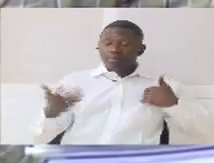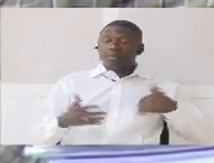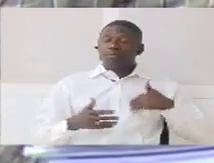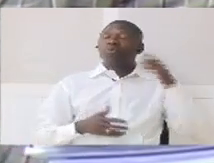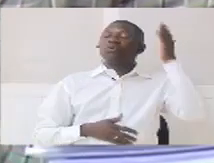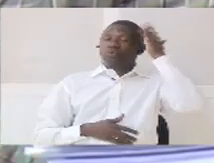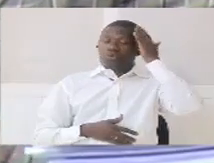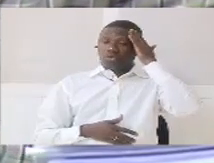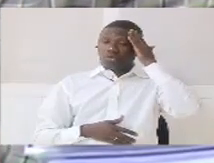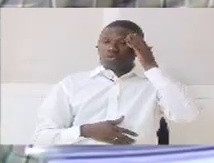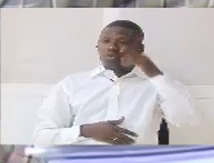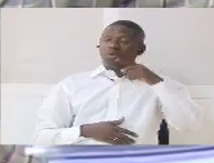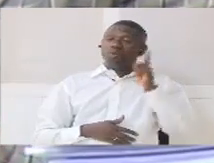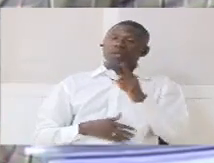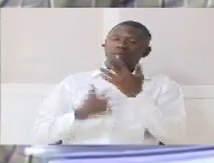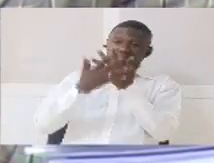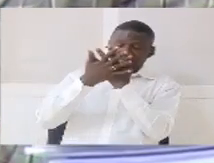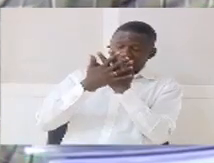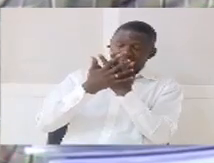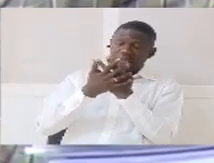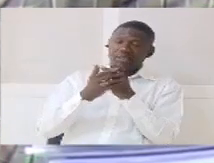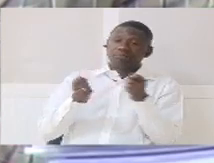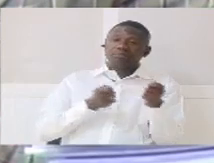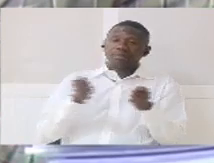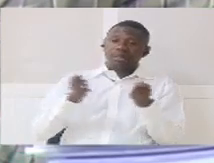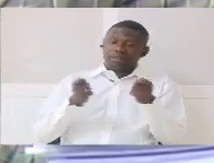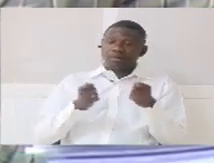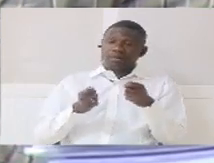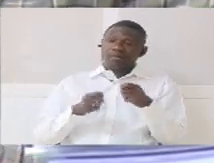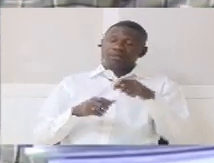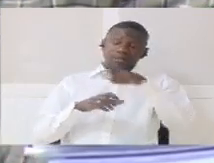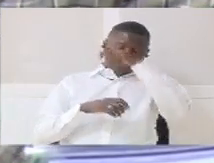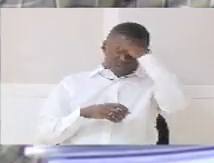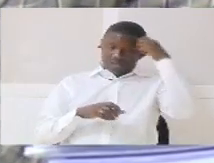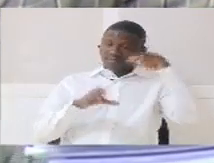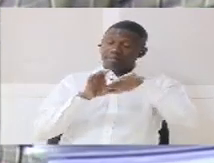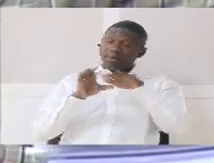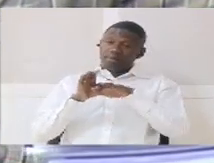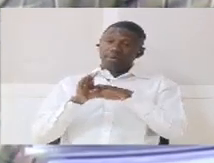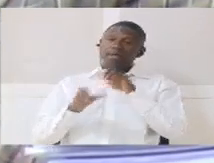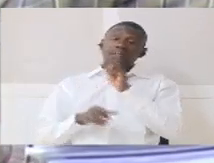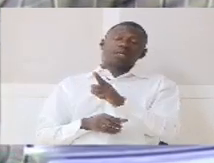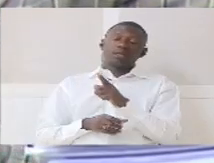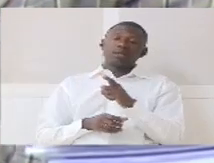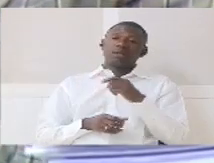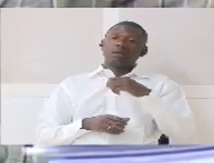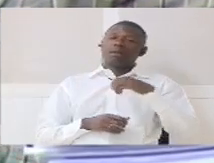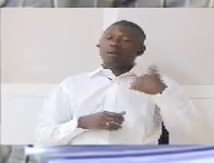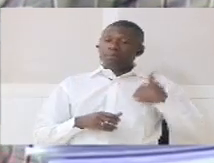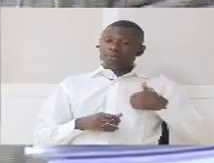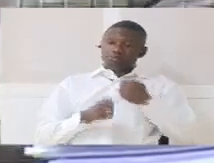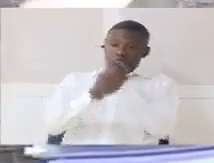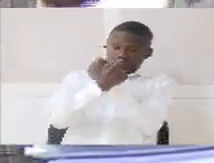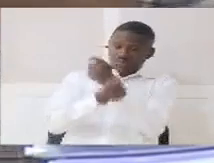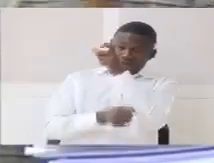with prison management that prisoners were dying from